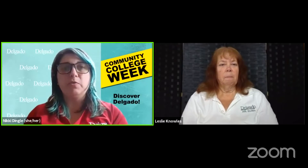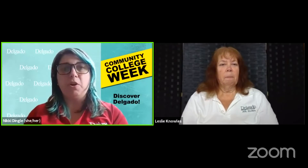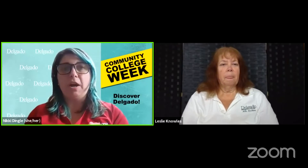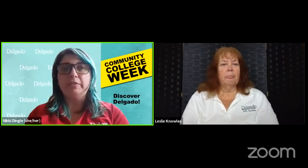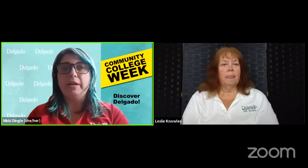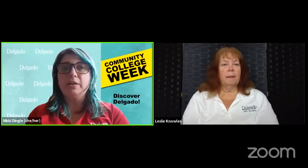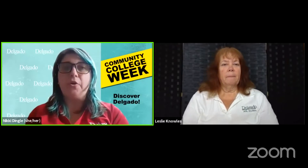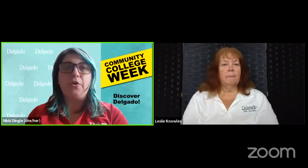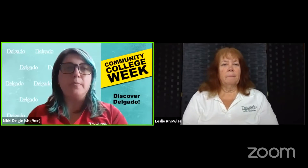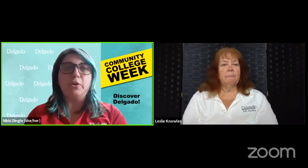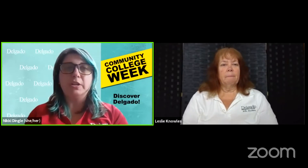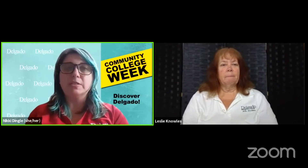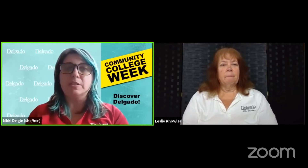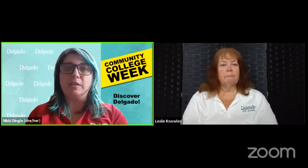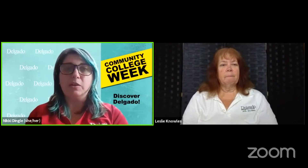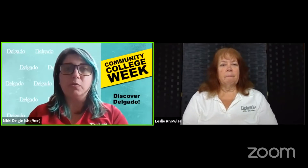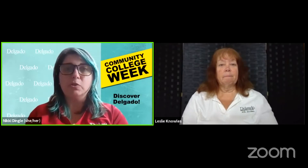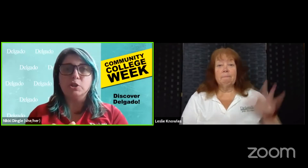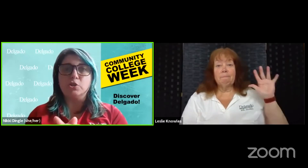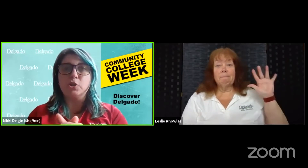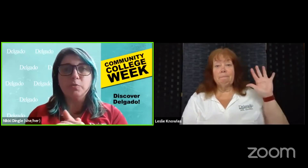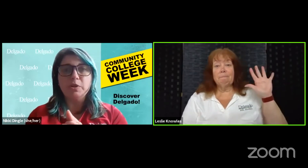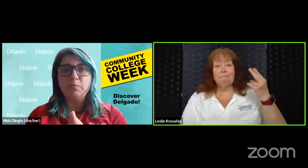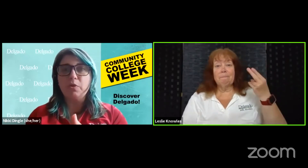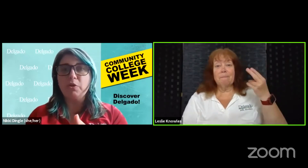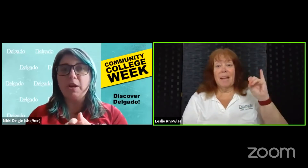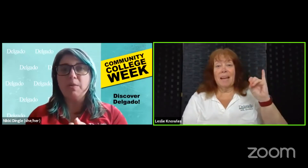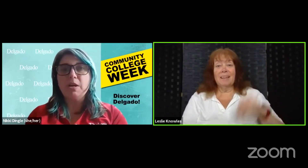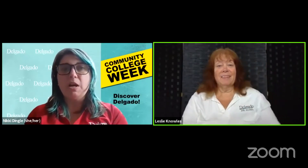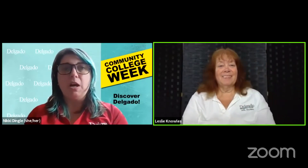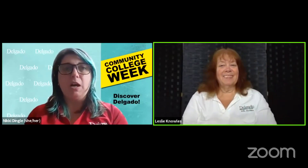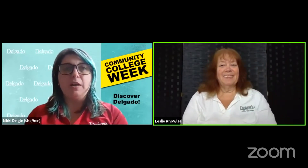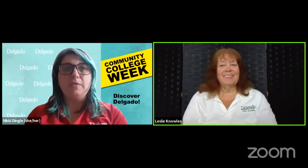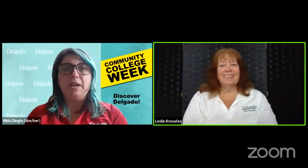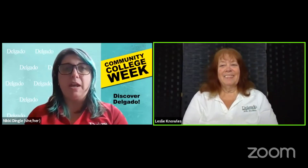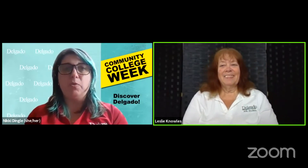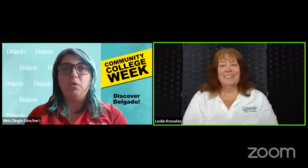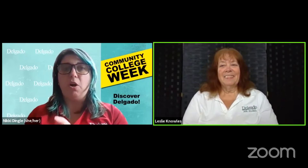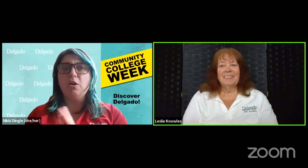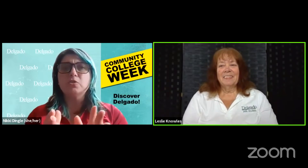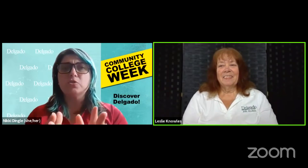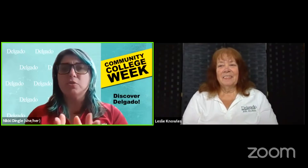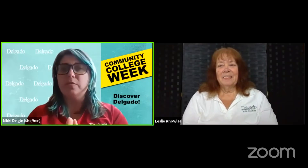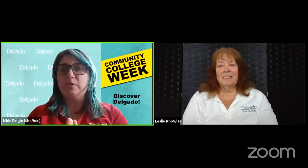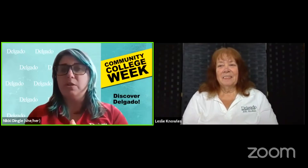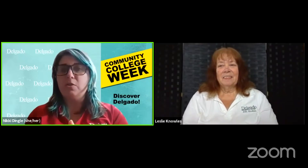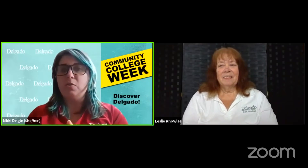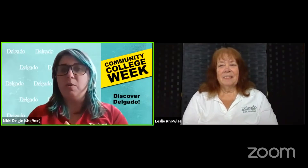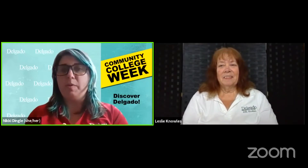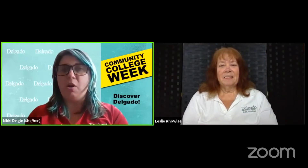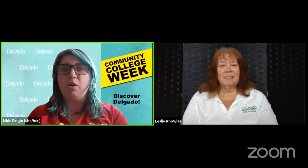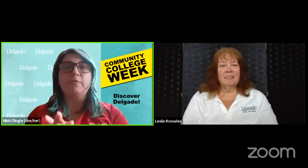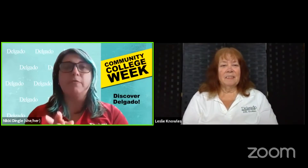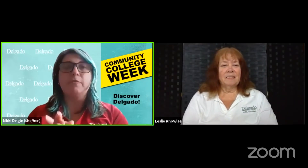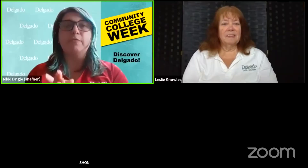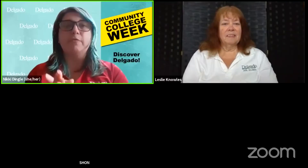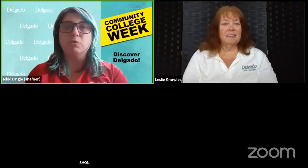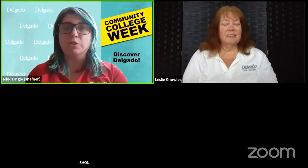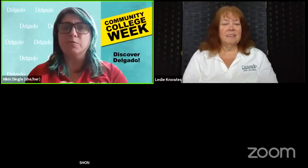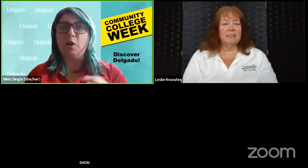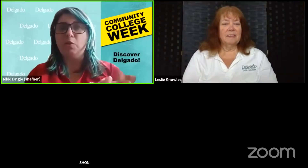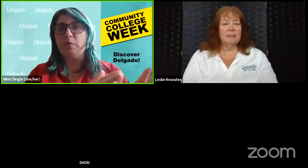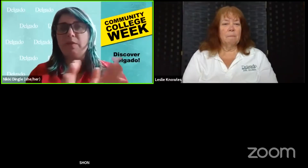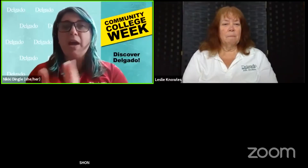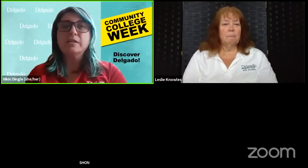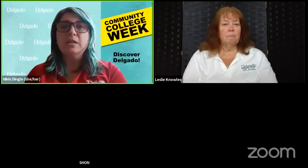this event, we are highlighting our American Sign Language Interpreting Program, and then I will also show a video about our foreign